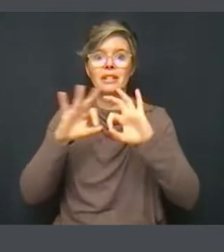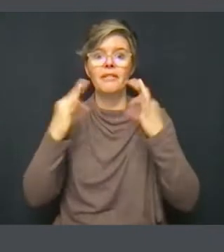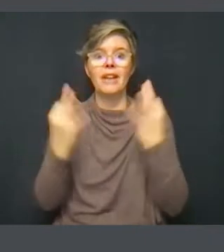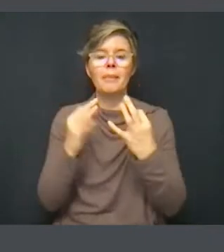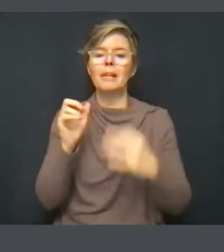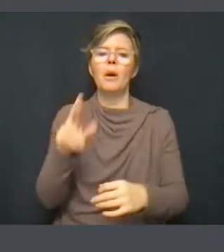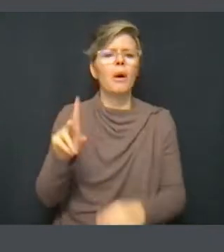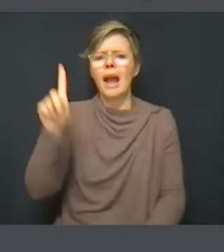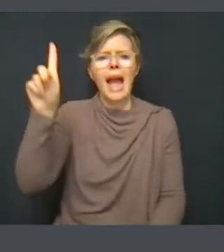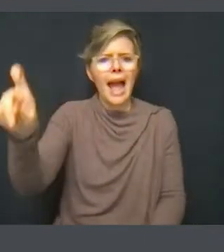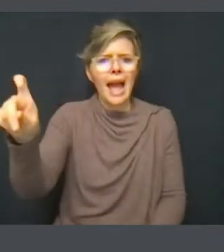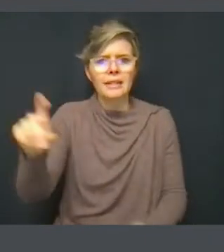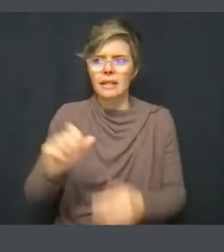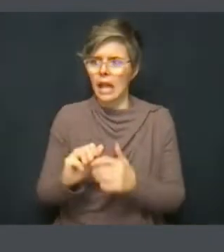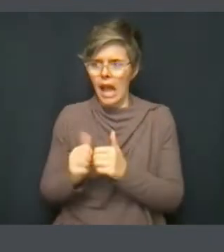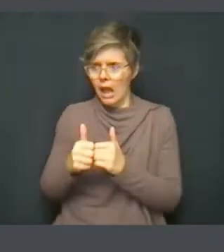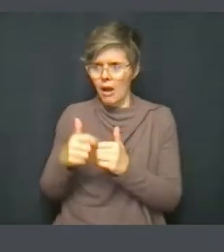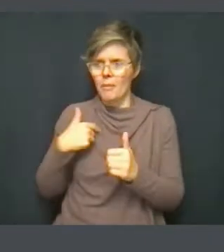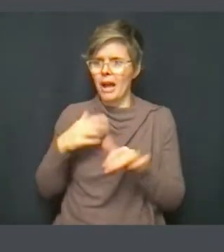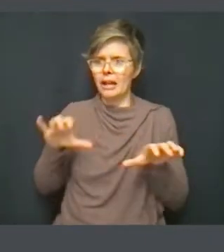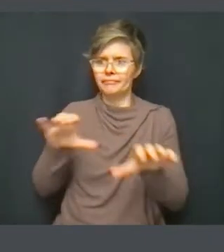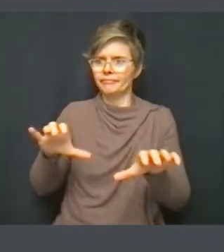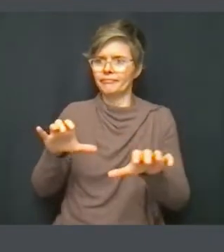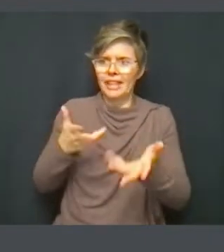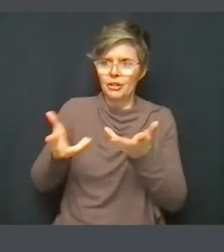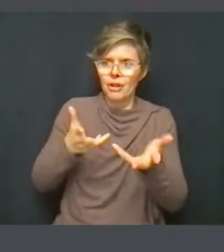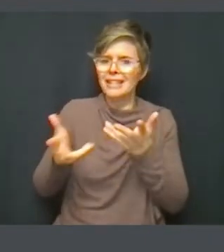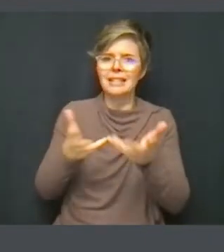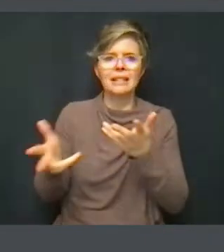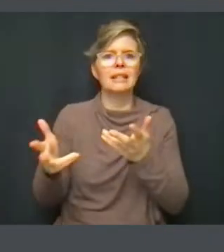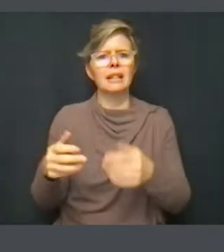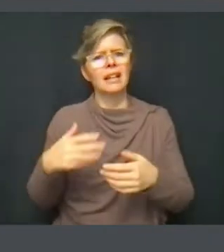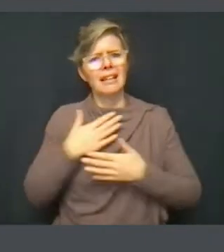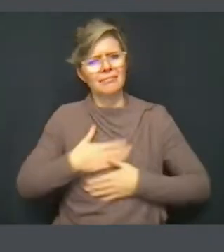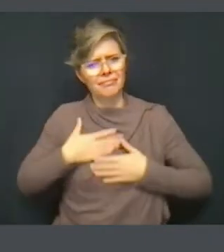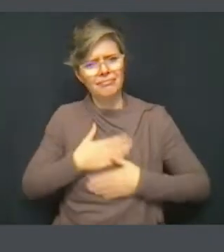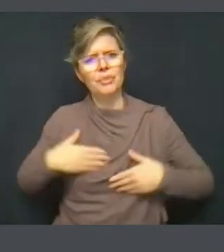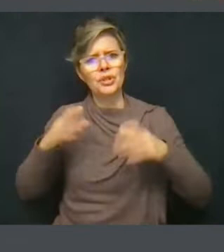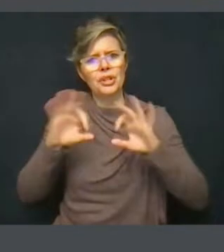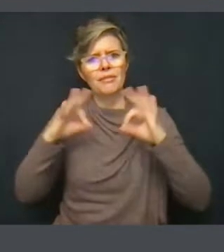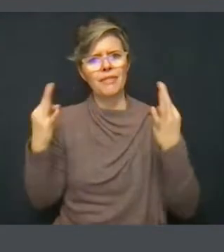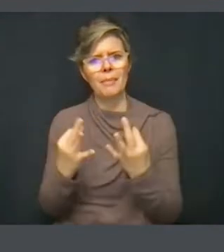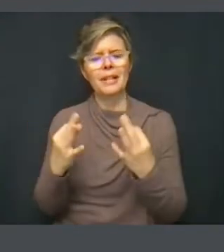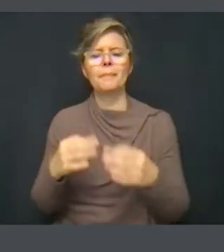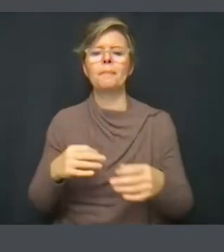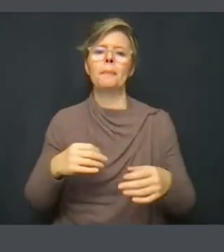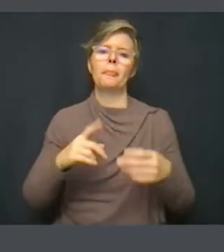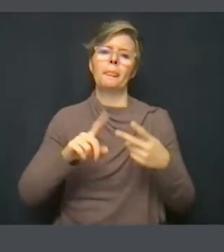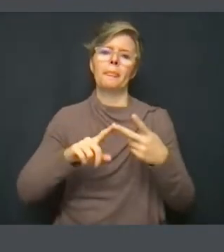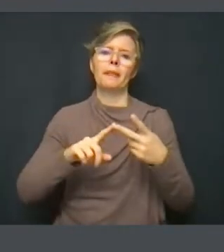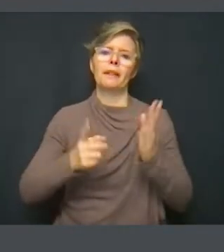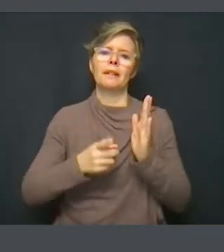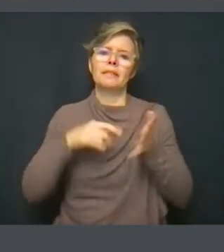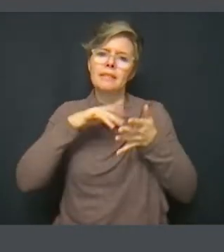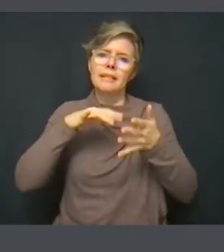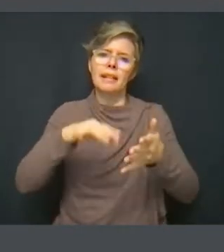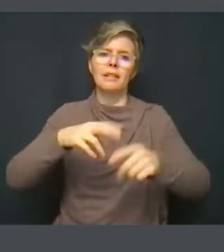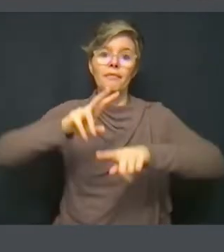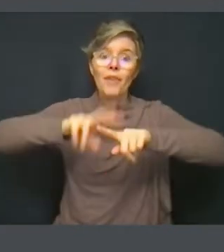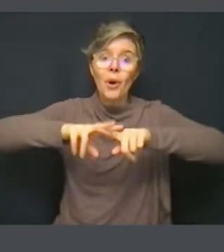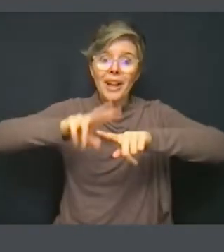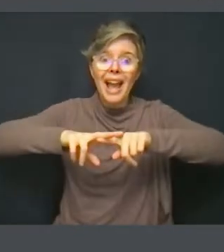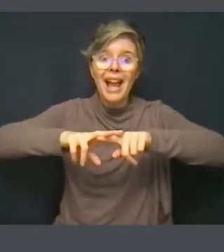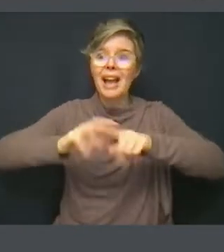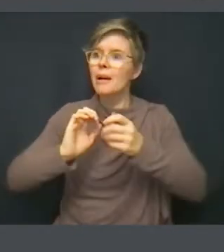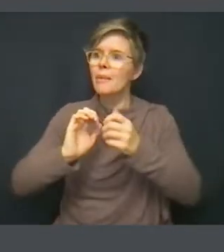when you ask, right? And not only is it about these interactions, but sometimes it's about vocabulary. Sometimes it's about, is this normal for your kid